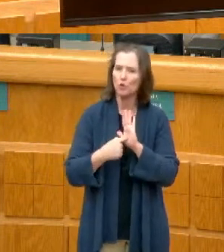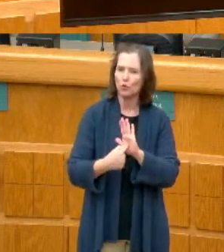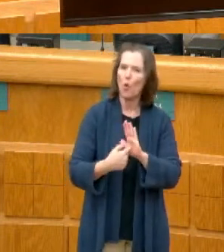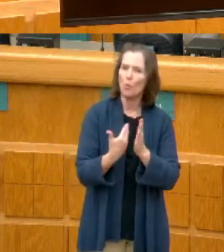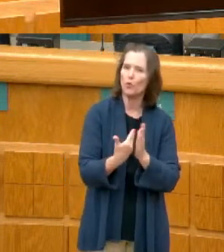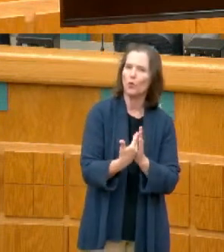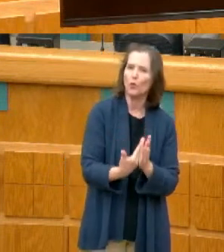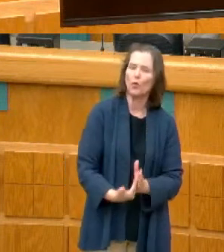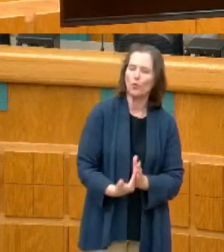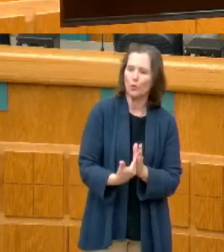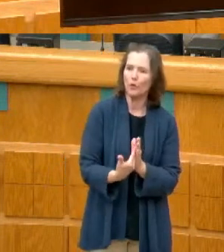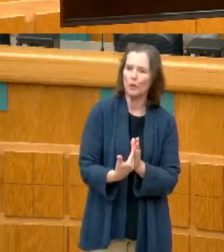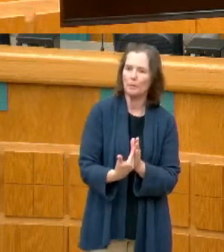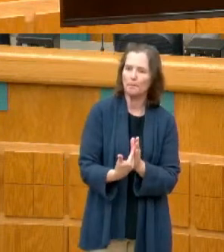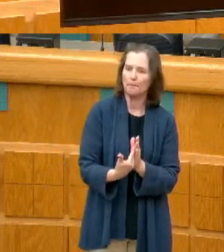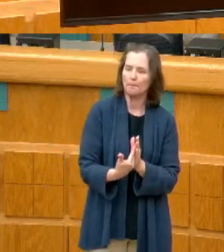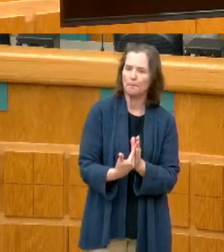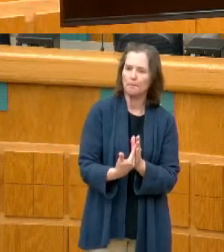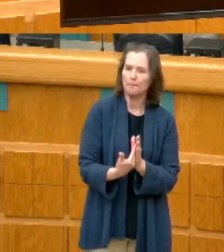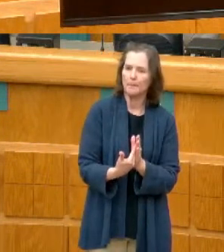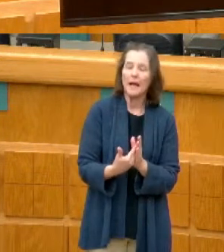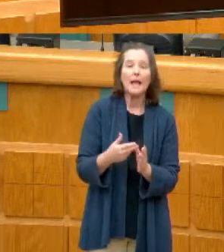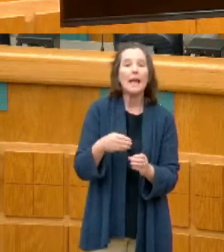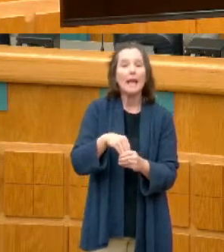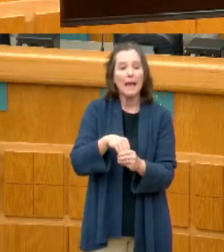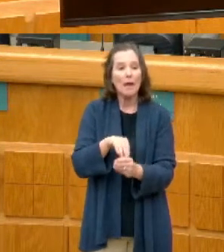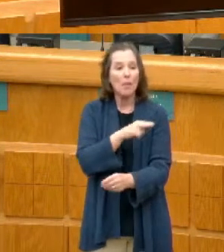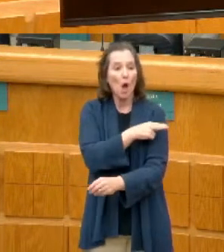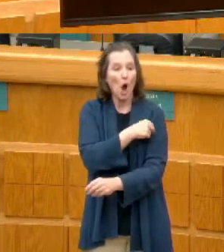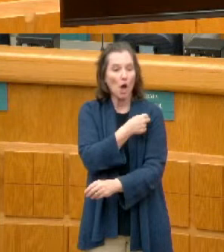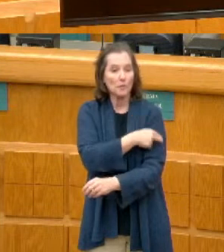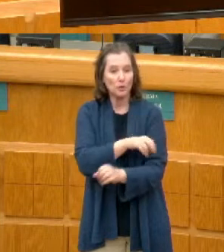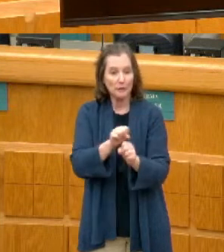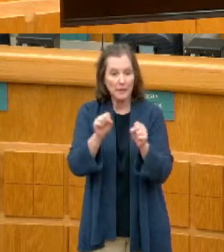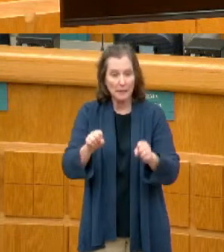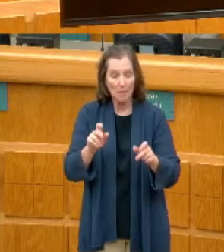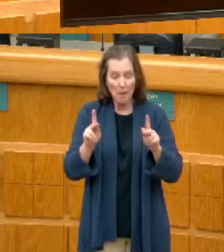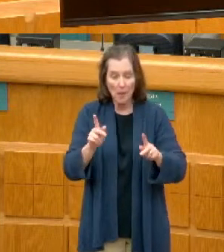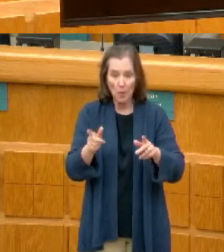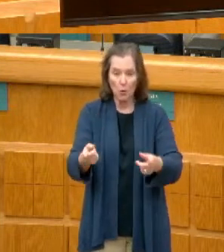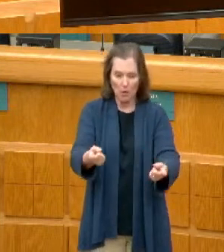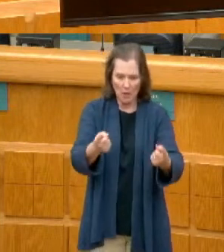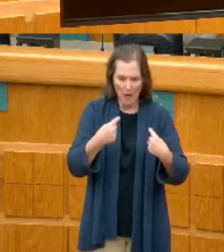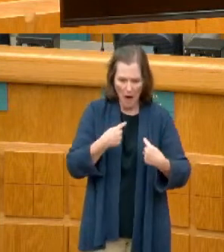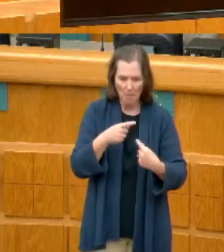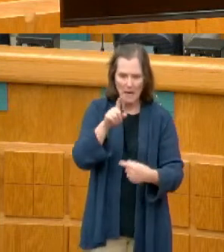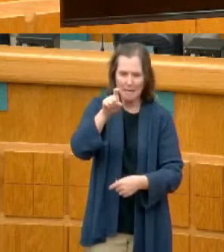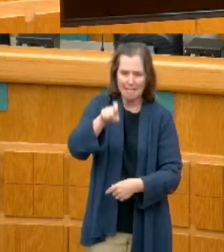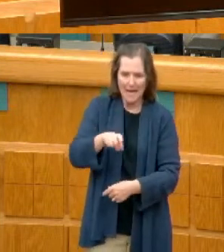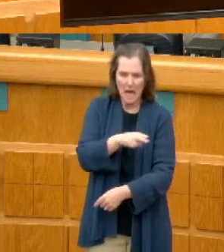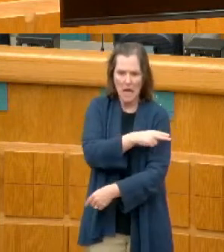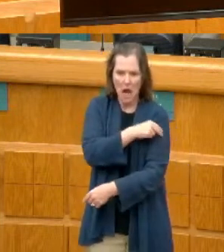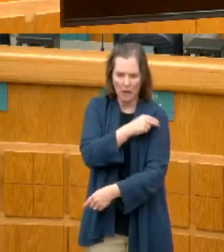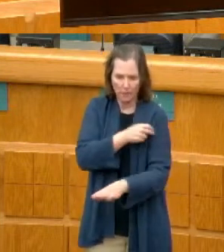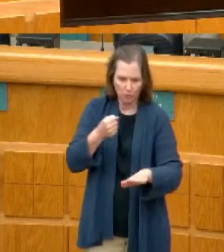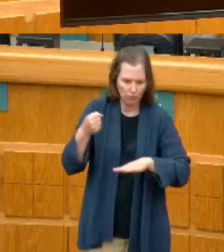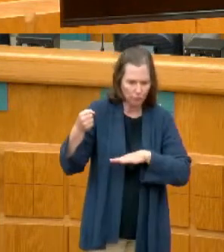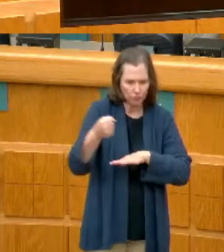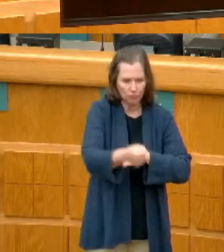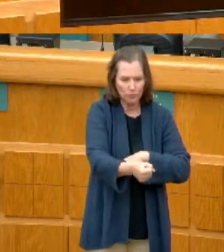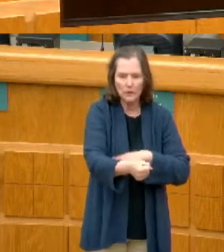85 to 99% on any given day are non-vaccinated hospital admissions who have